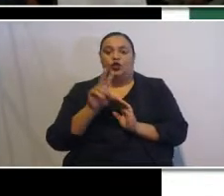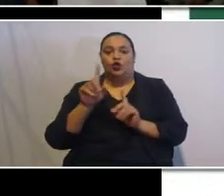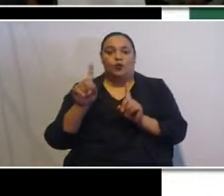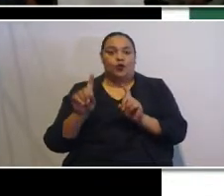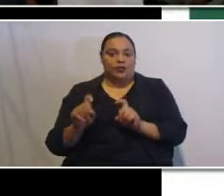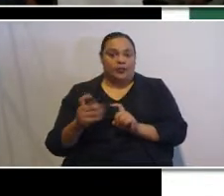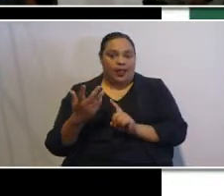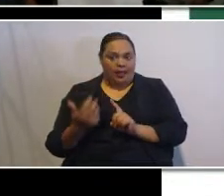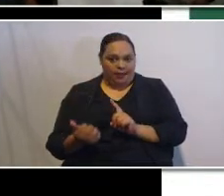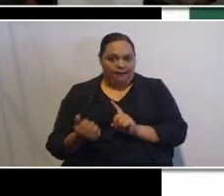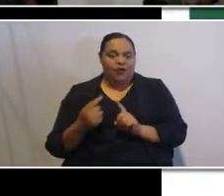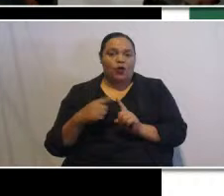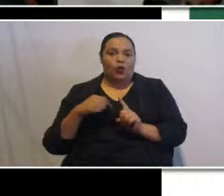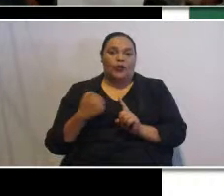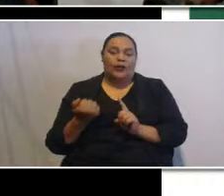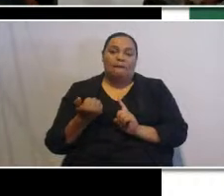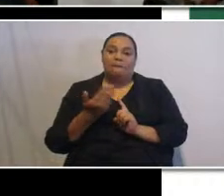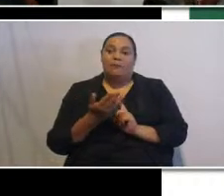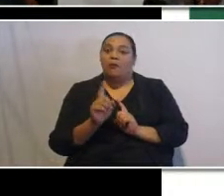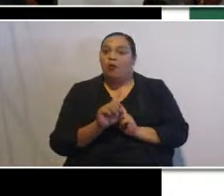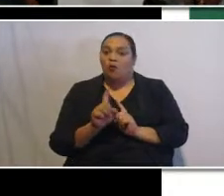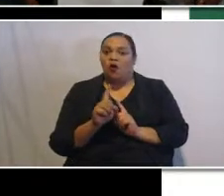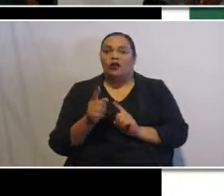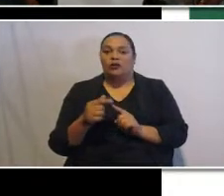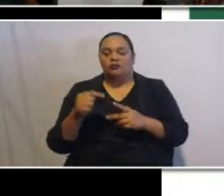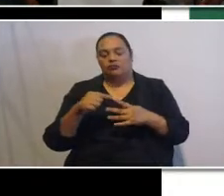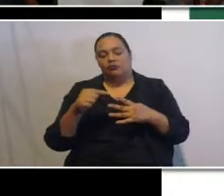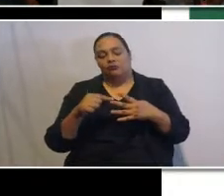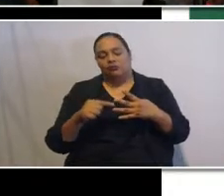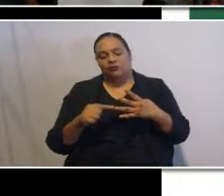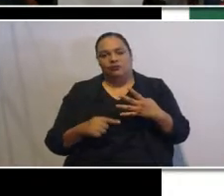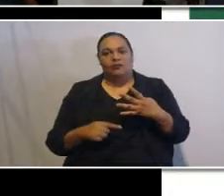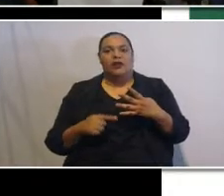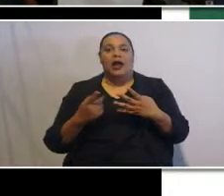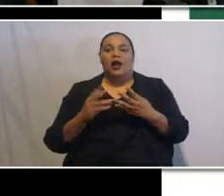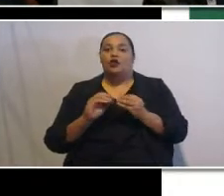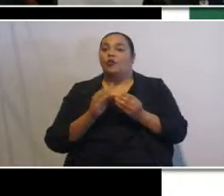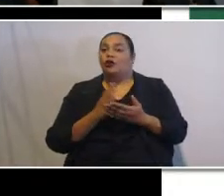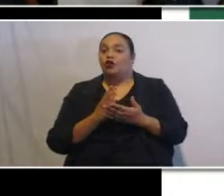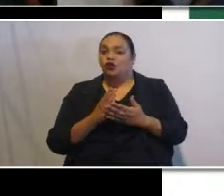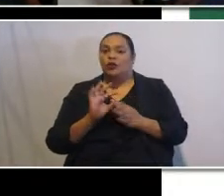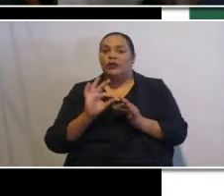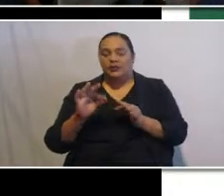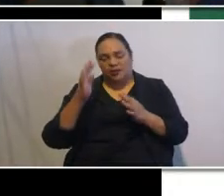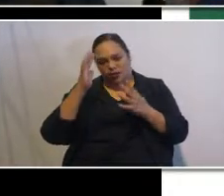principles, and we submit the following in making sure that it's